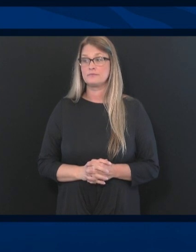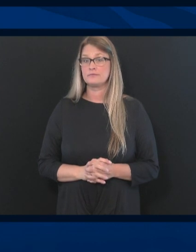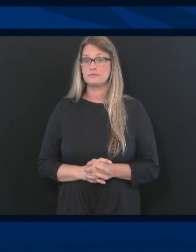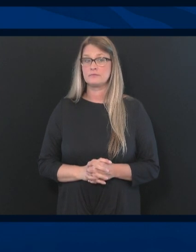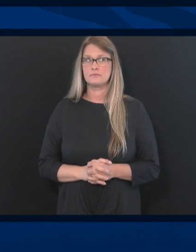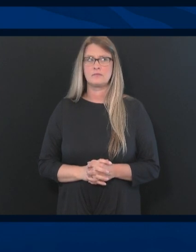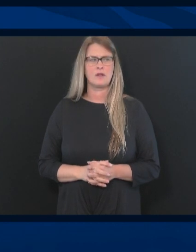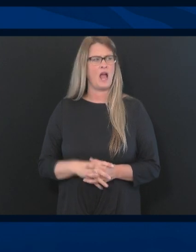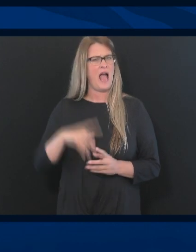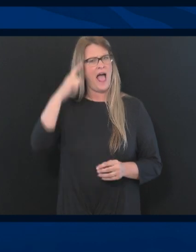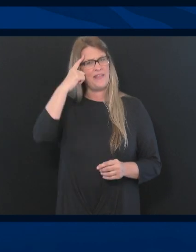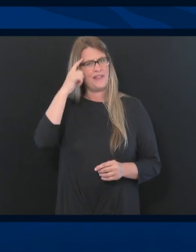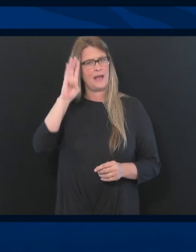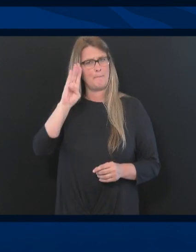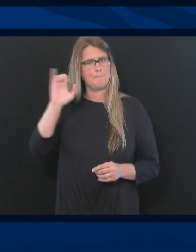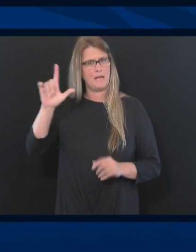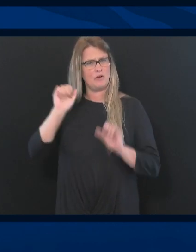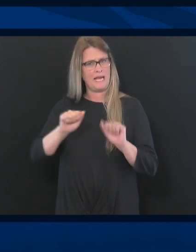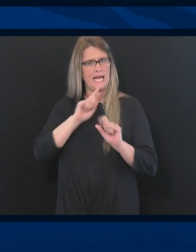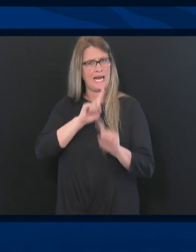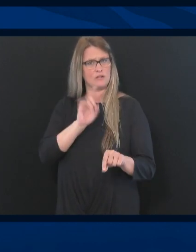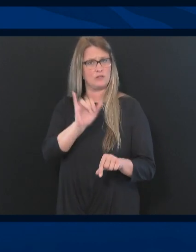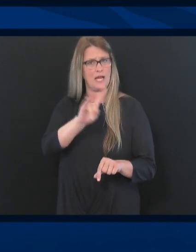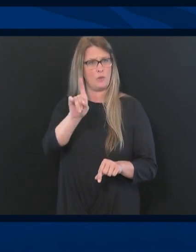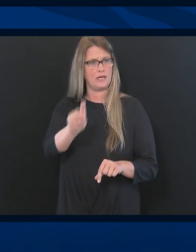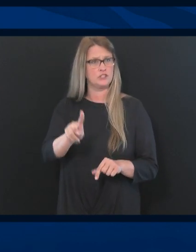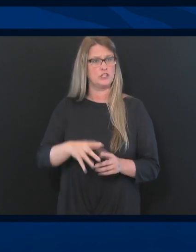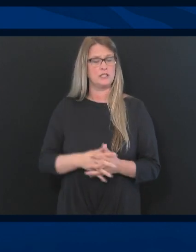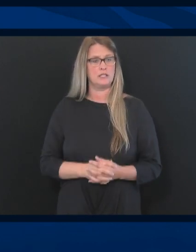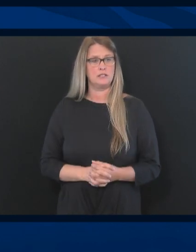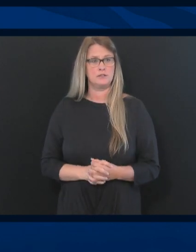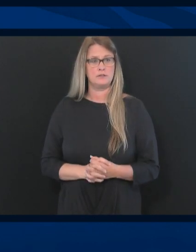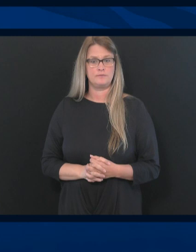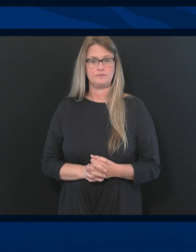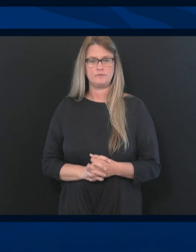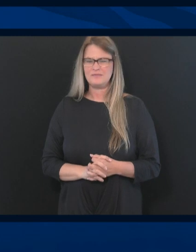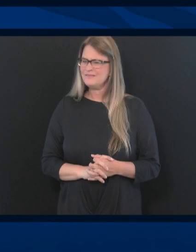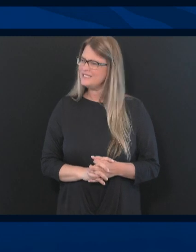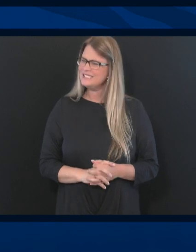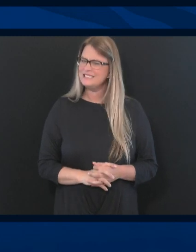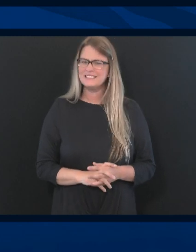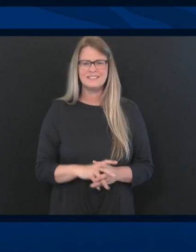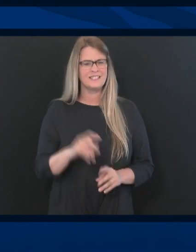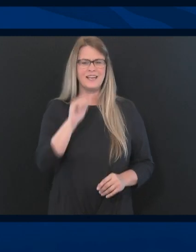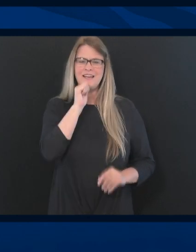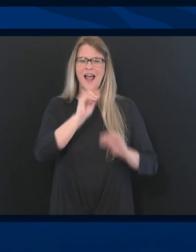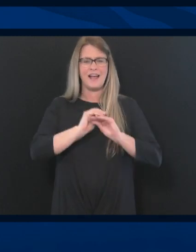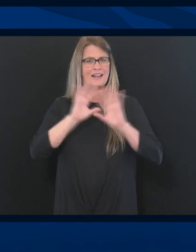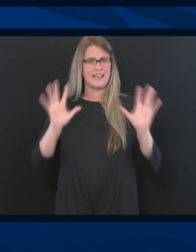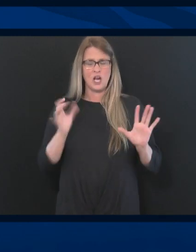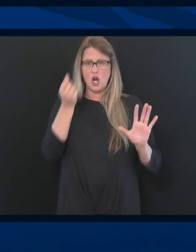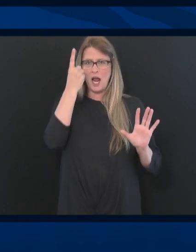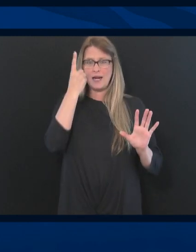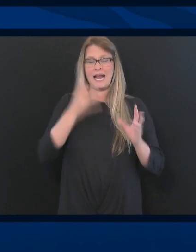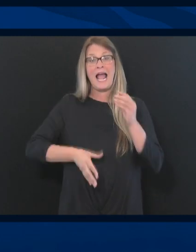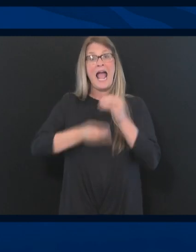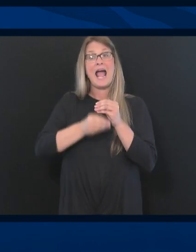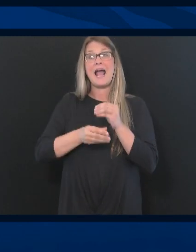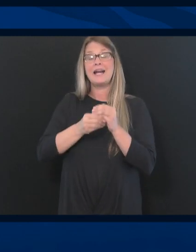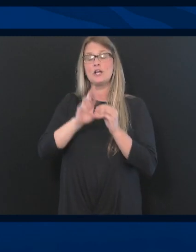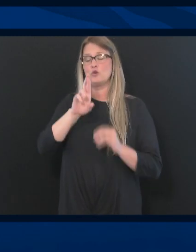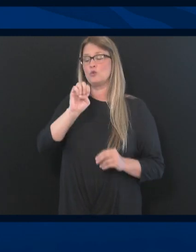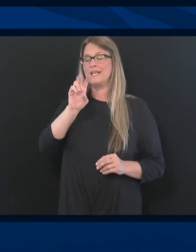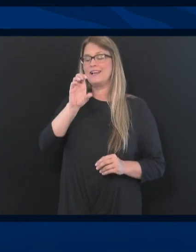Okay, Bill, maybe you could do that. I couldn't quite understand the question, Governor. Adding recoveries to the